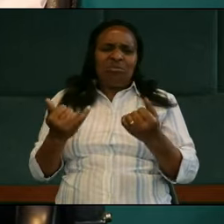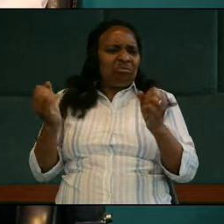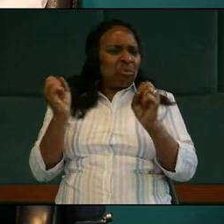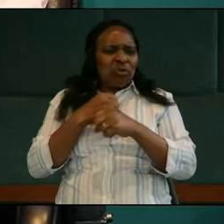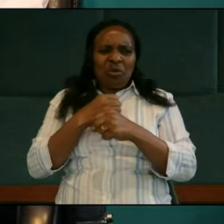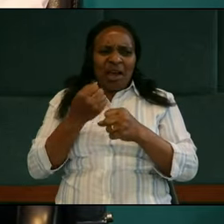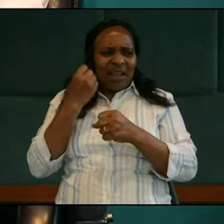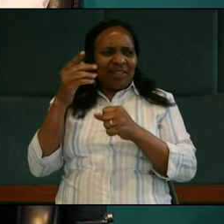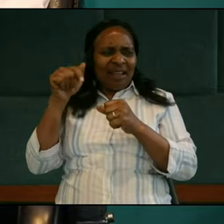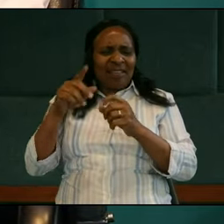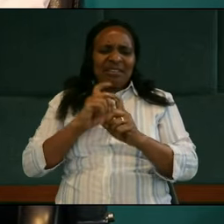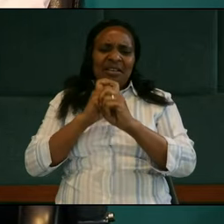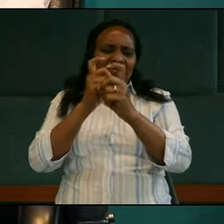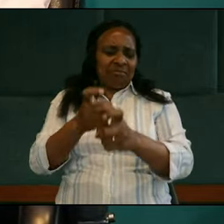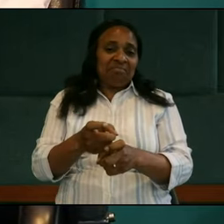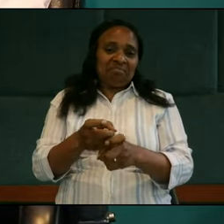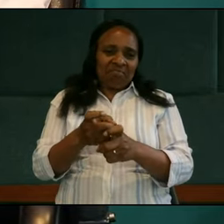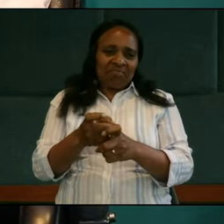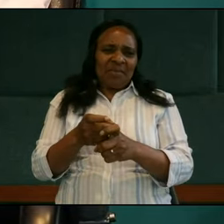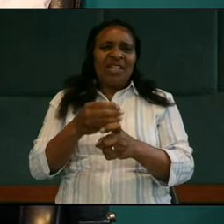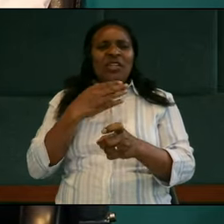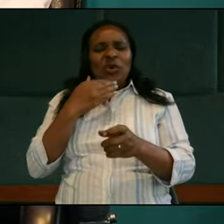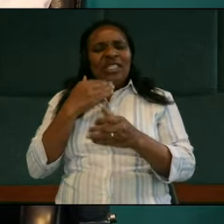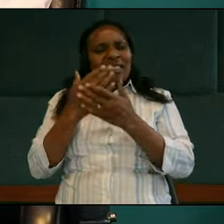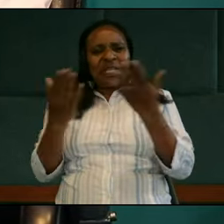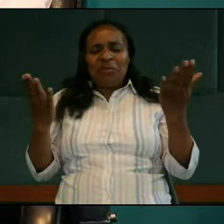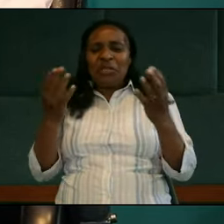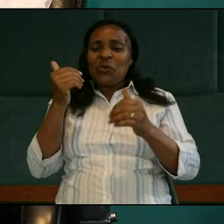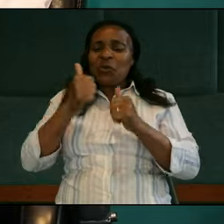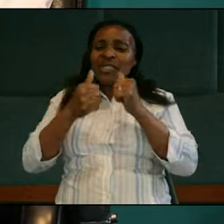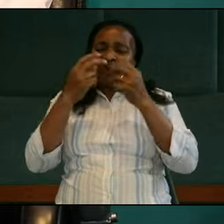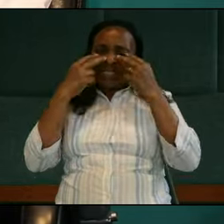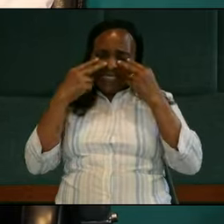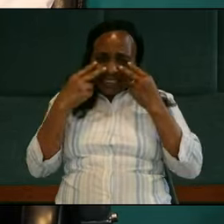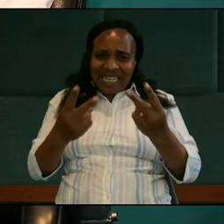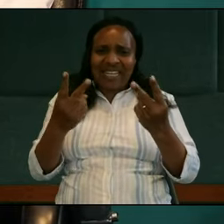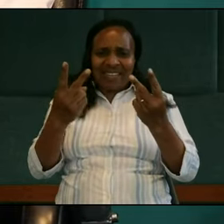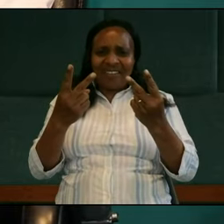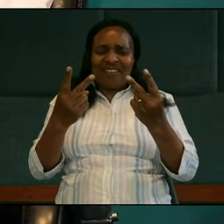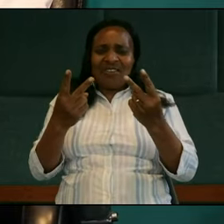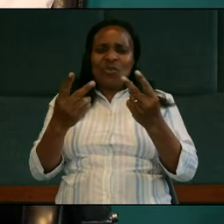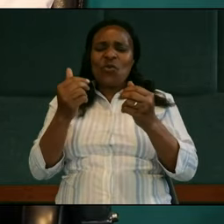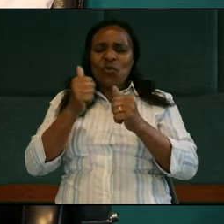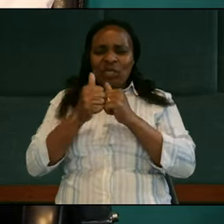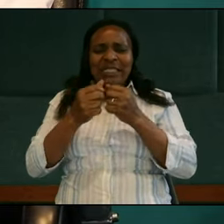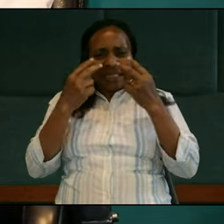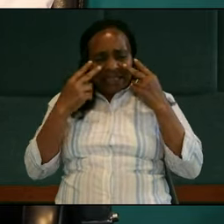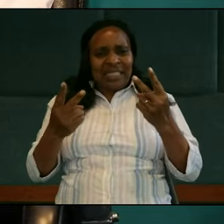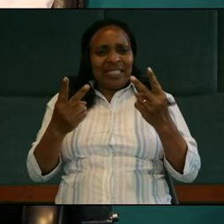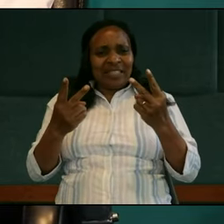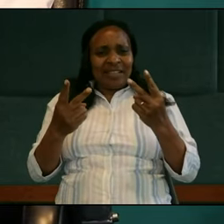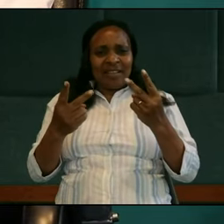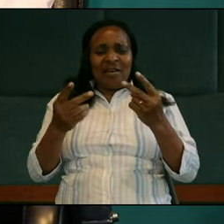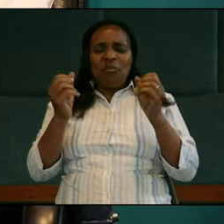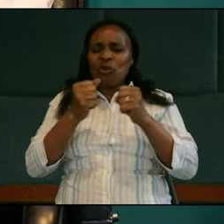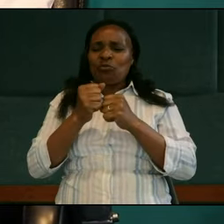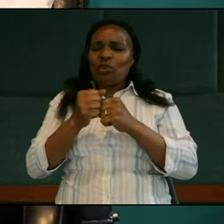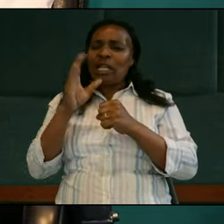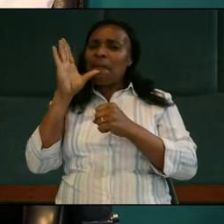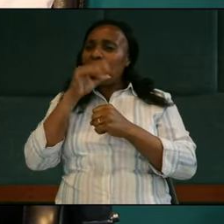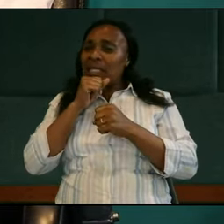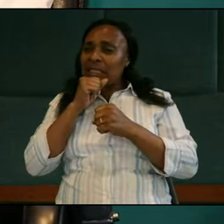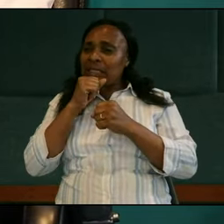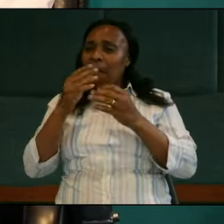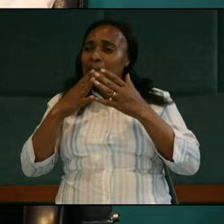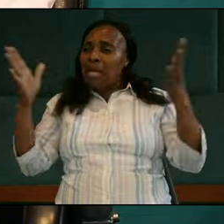to understand that gift. They wanted something that they could see, something instantaneous. So they failed to look at the bigger picture, which is